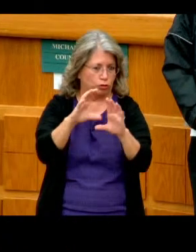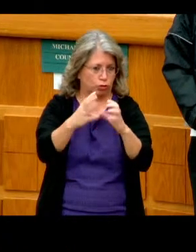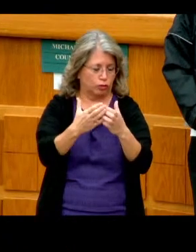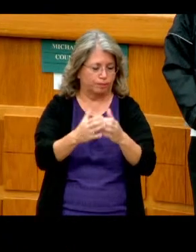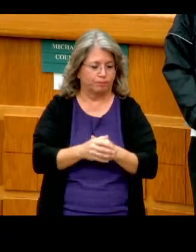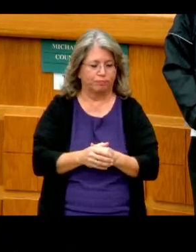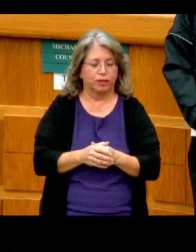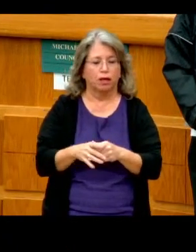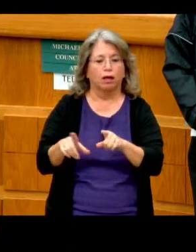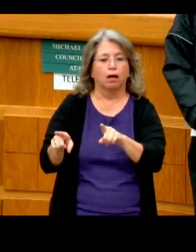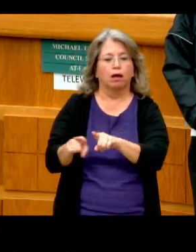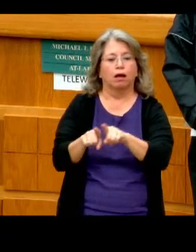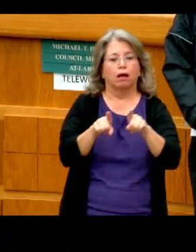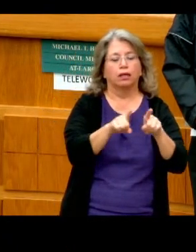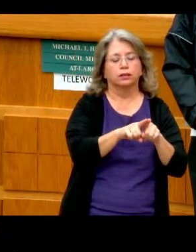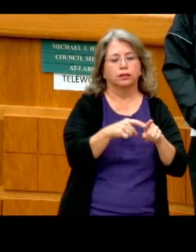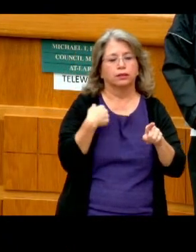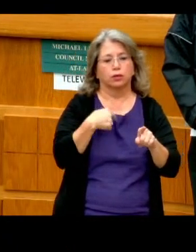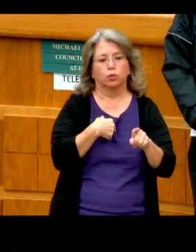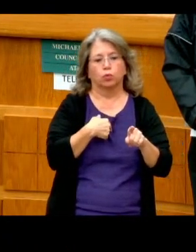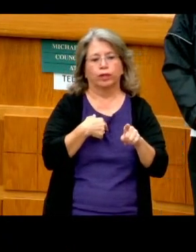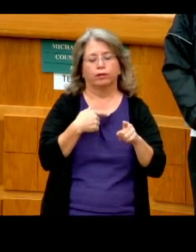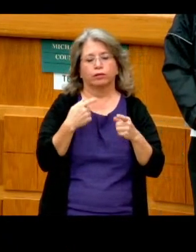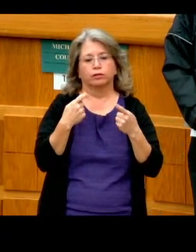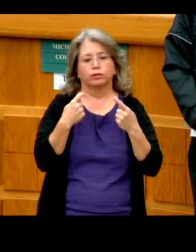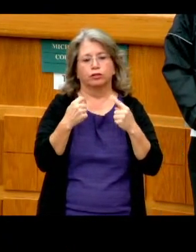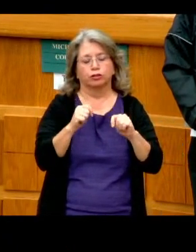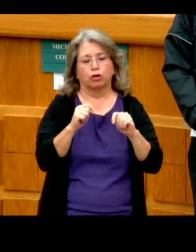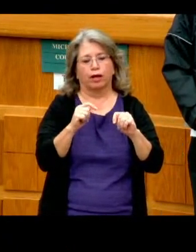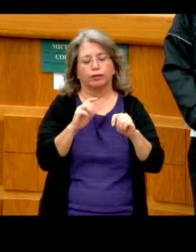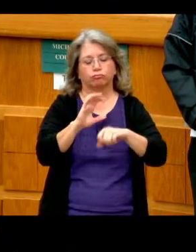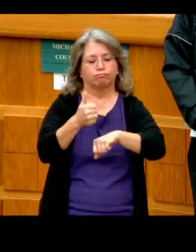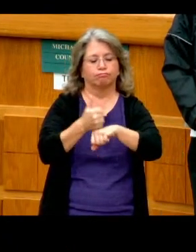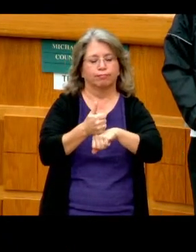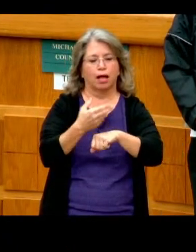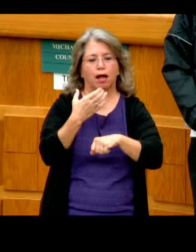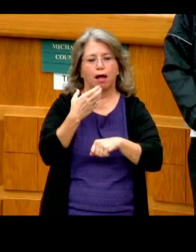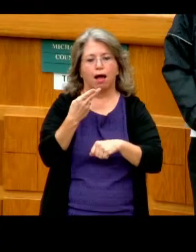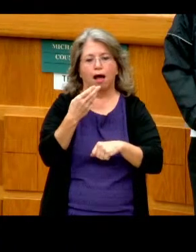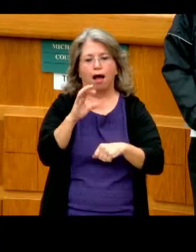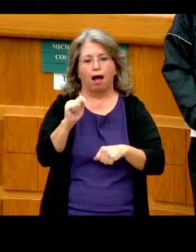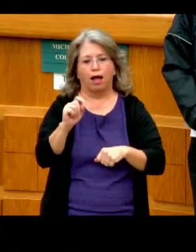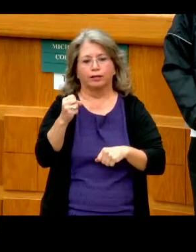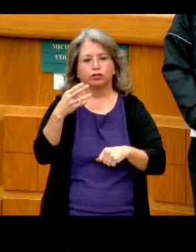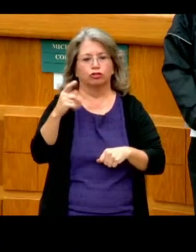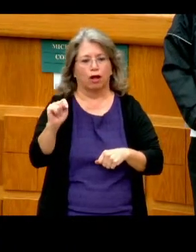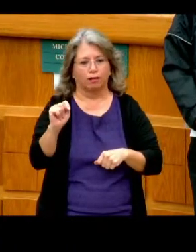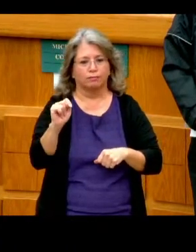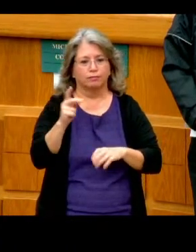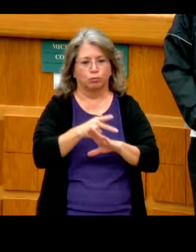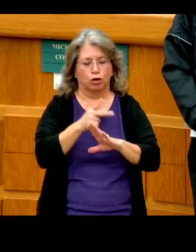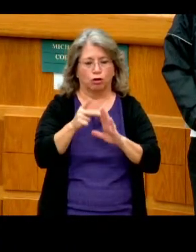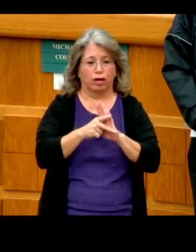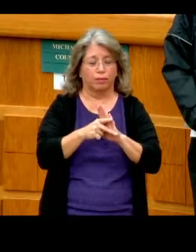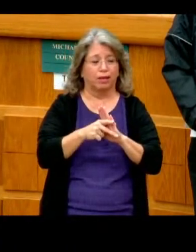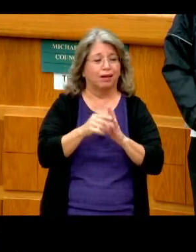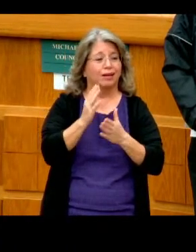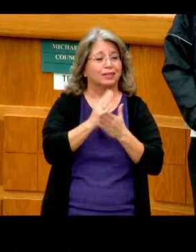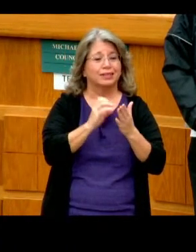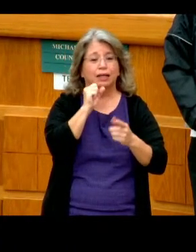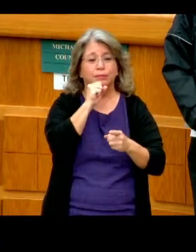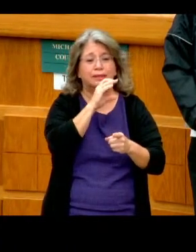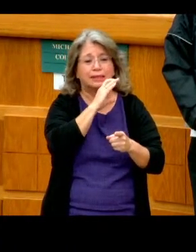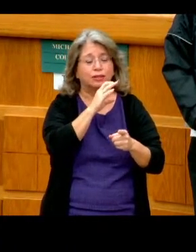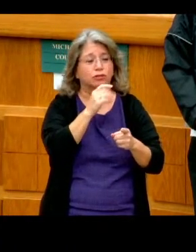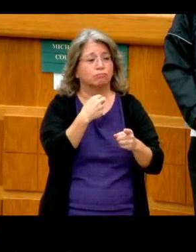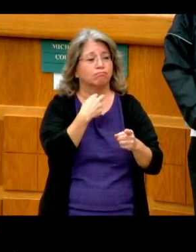mobile hotshot program or service, pun intended, that will identify those seniors who are homebound and for whatever reason are unable to